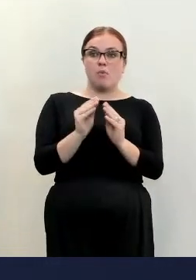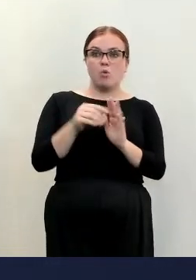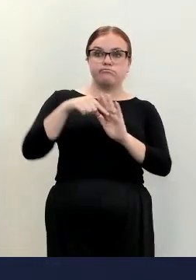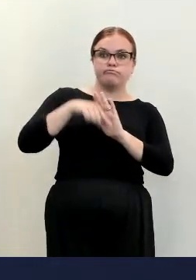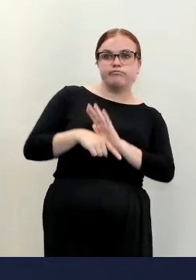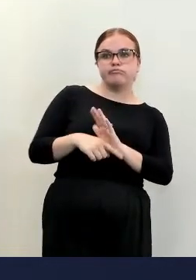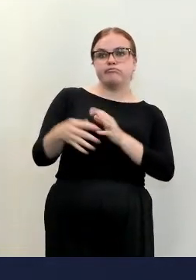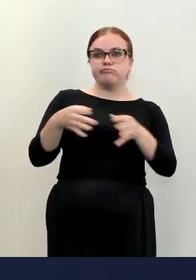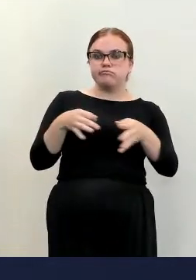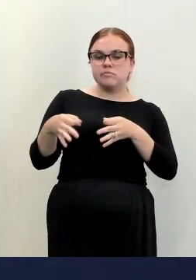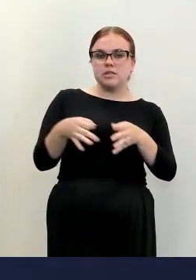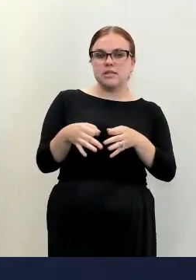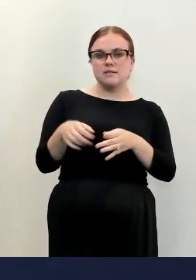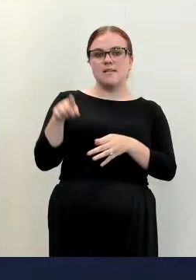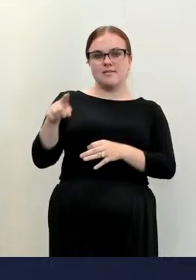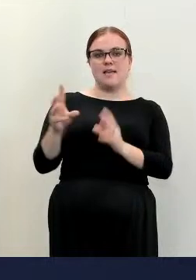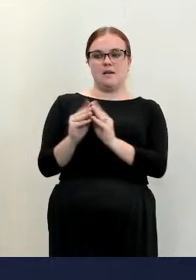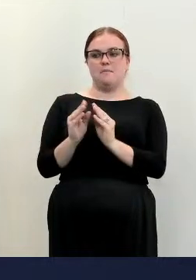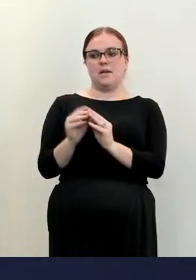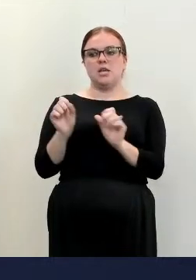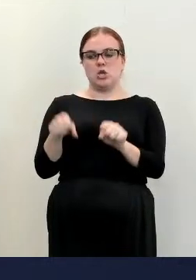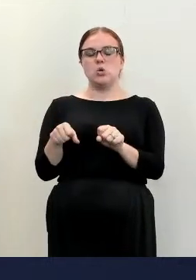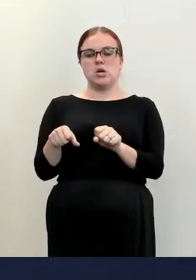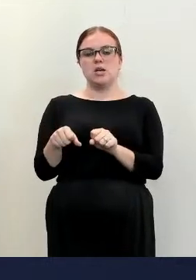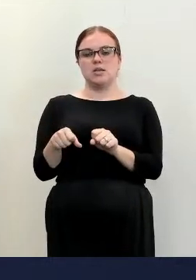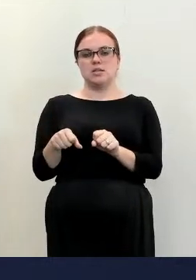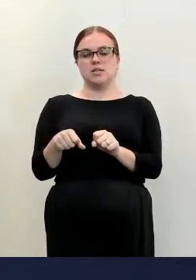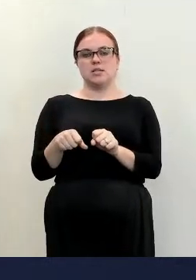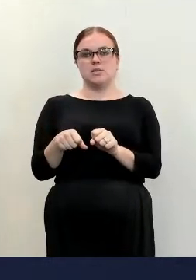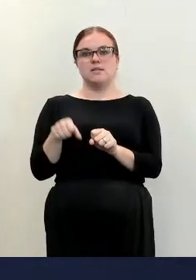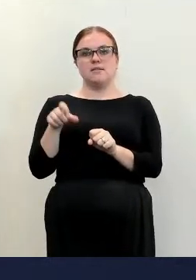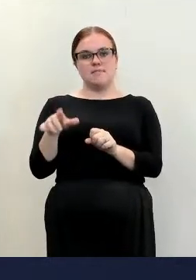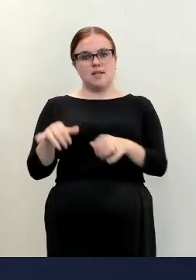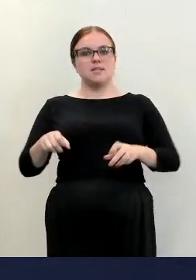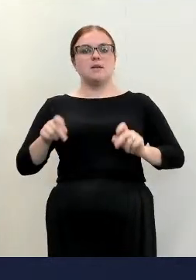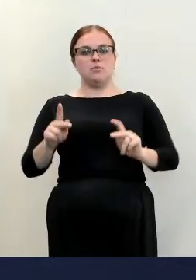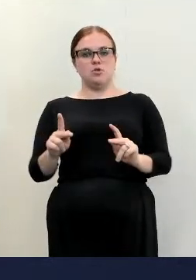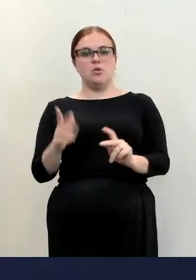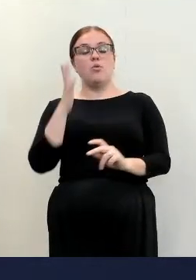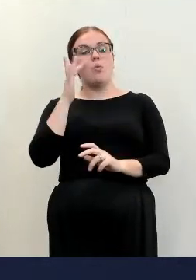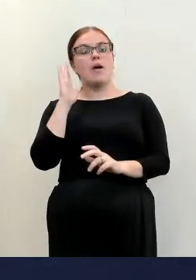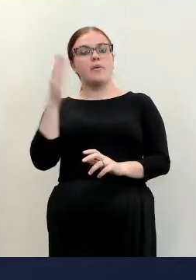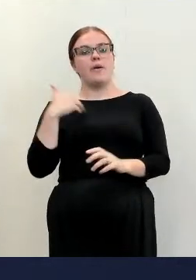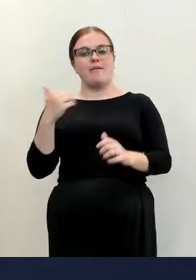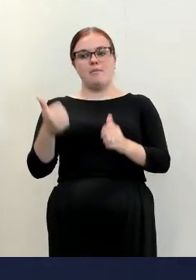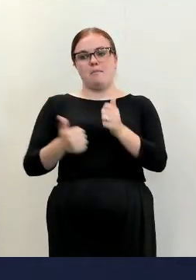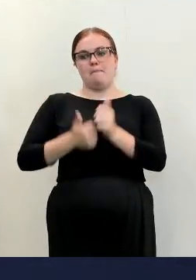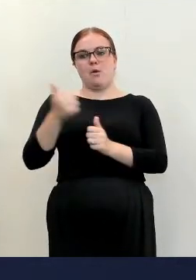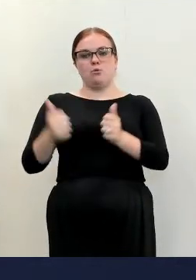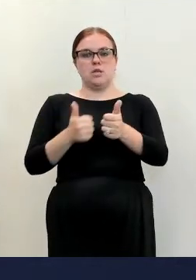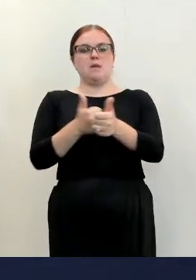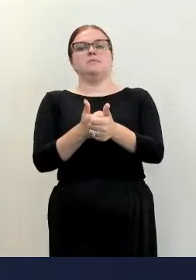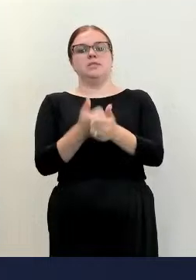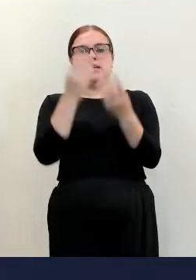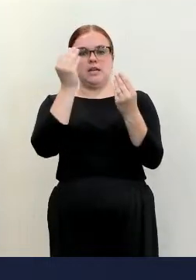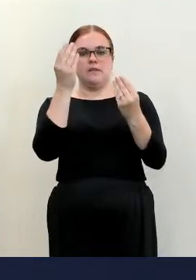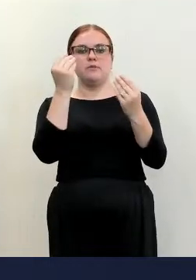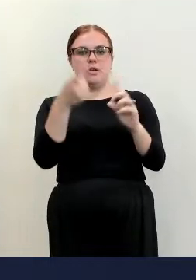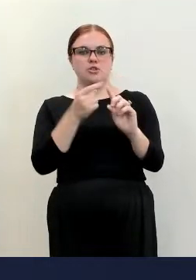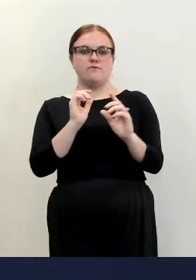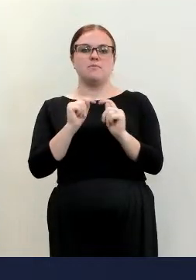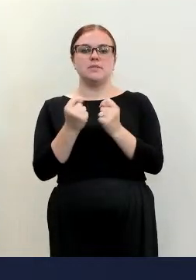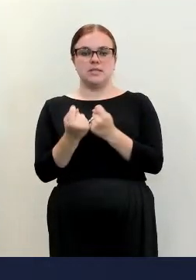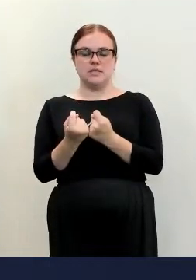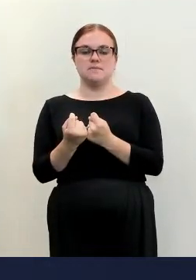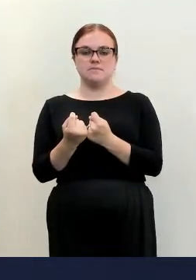the community, it's the task force meeting to do it. That is the opportunity, because you're going to get the latest and greatest information from our